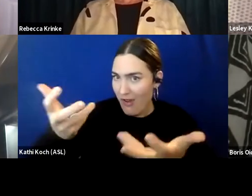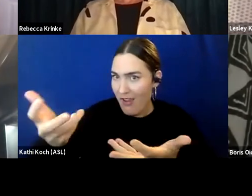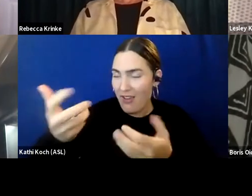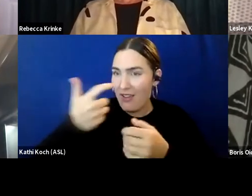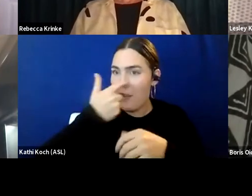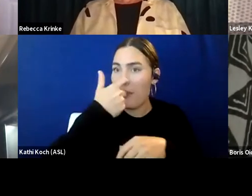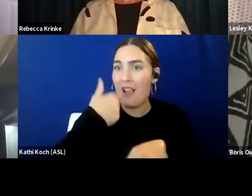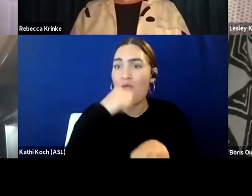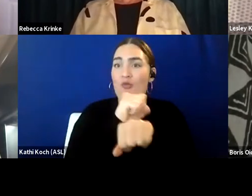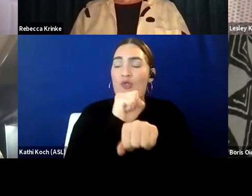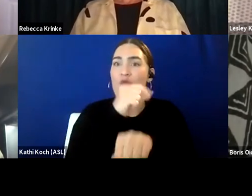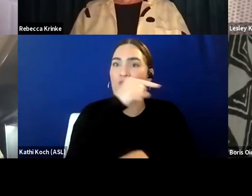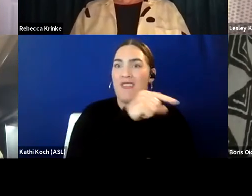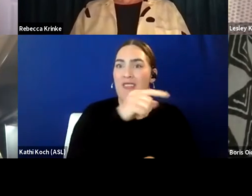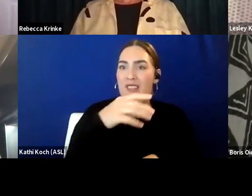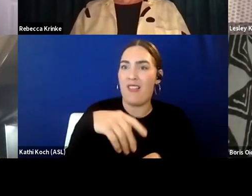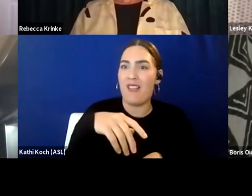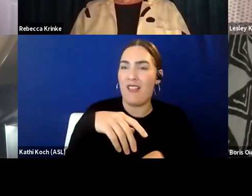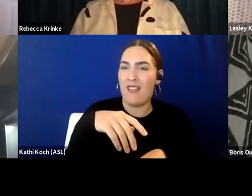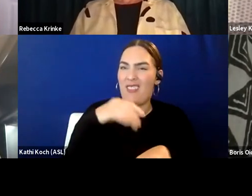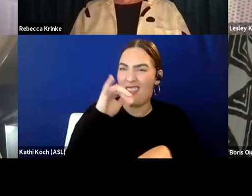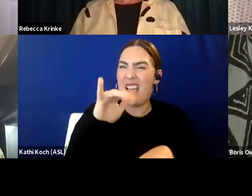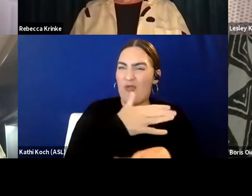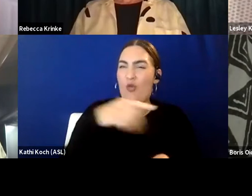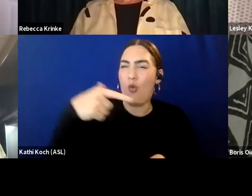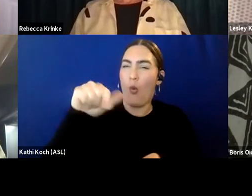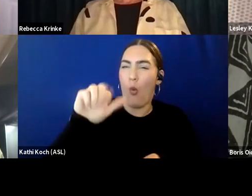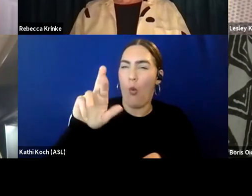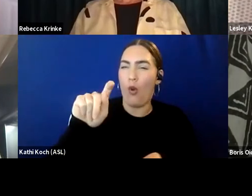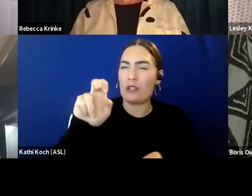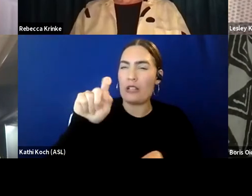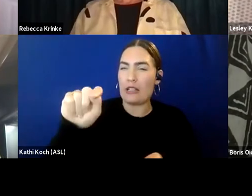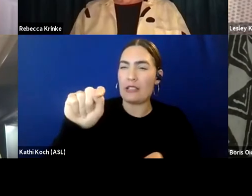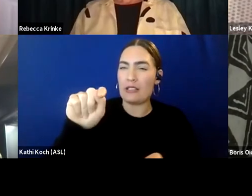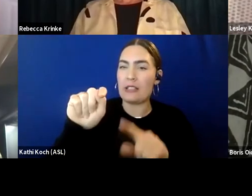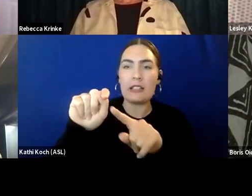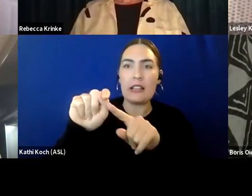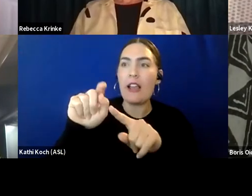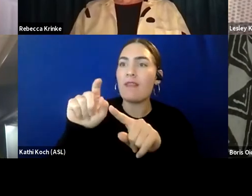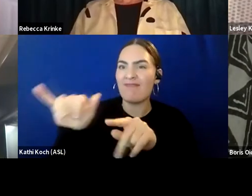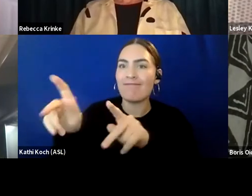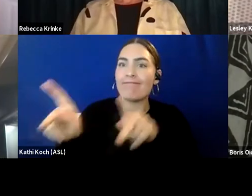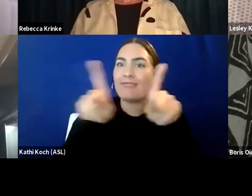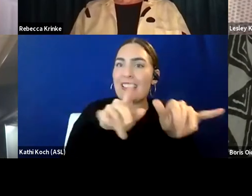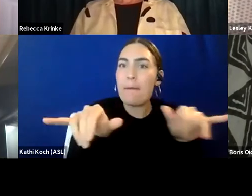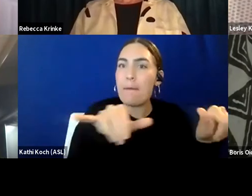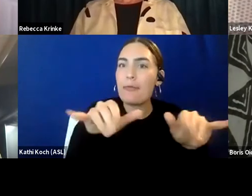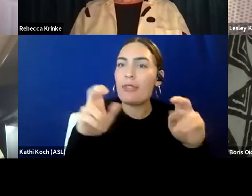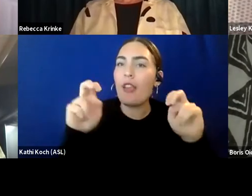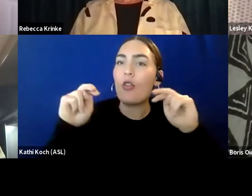String Quartet, I saw the same kind of negotiation